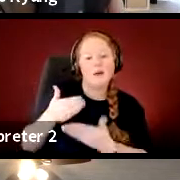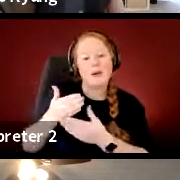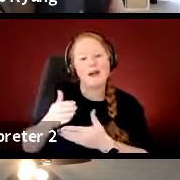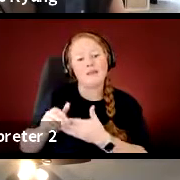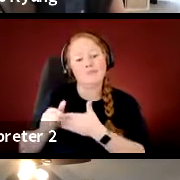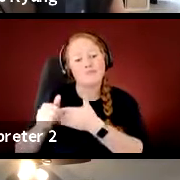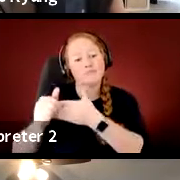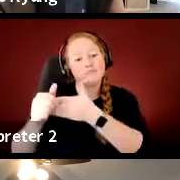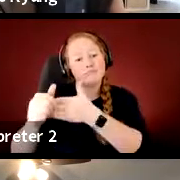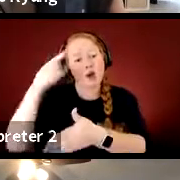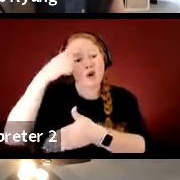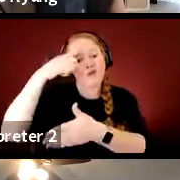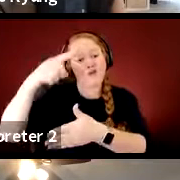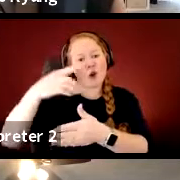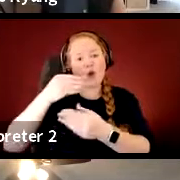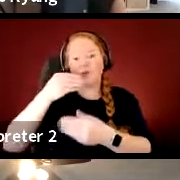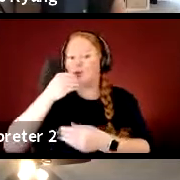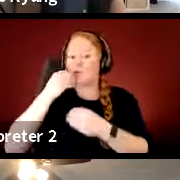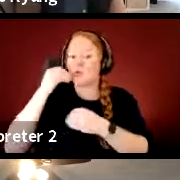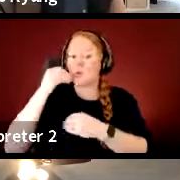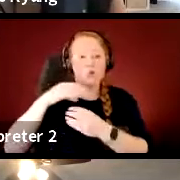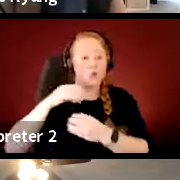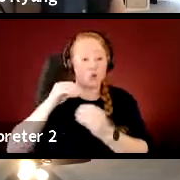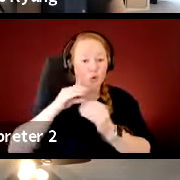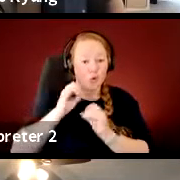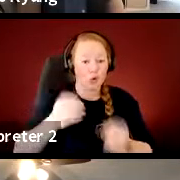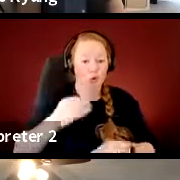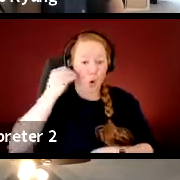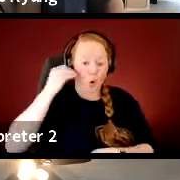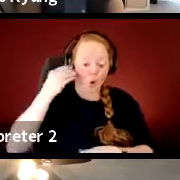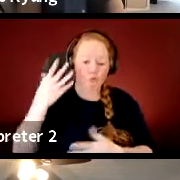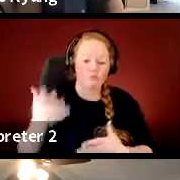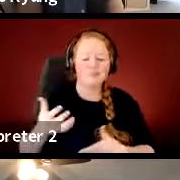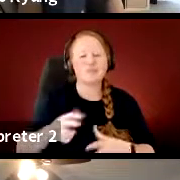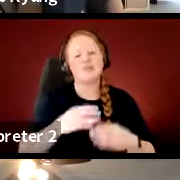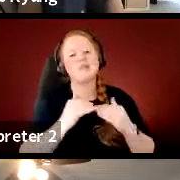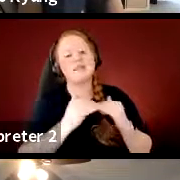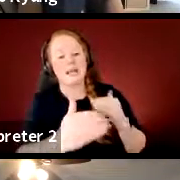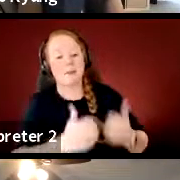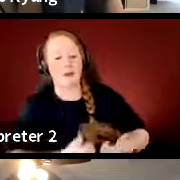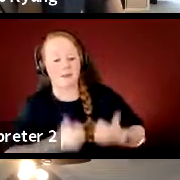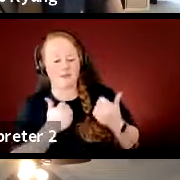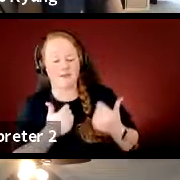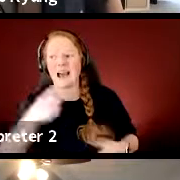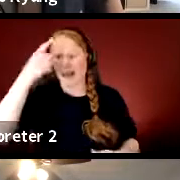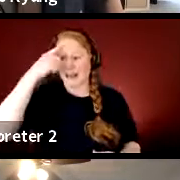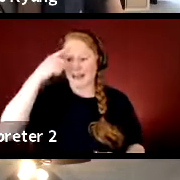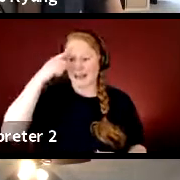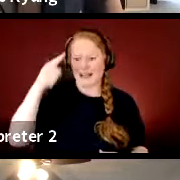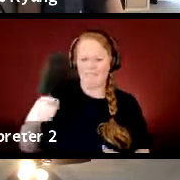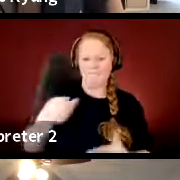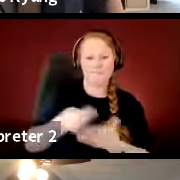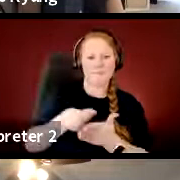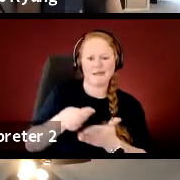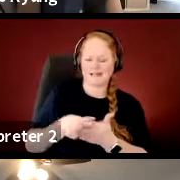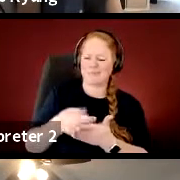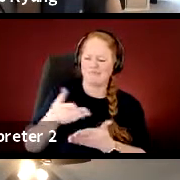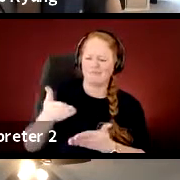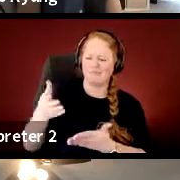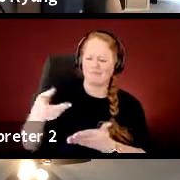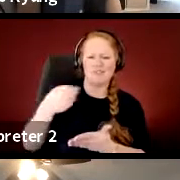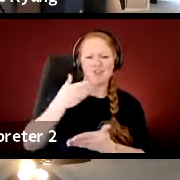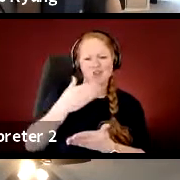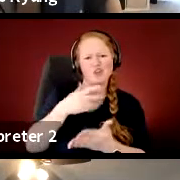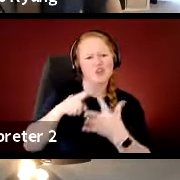living. I think that the $13 million earmarked for the assistance for the unhoused is a great start. However, I strongly recommend that